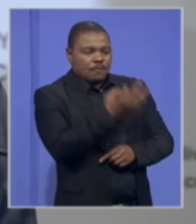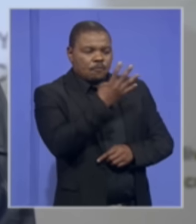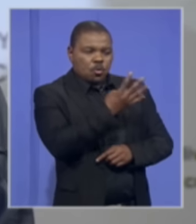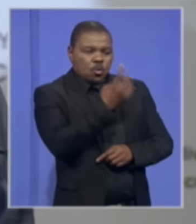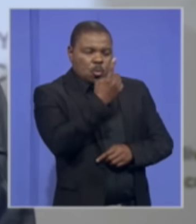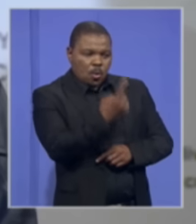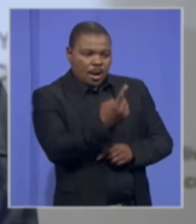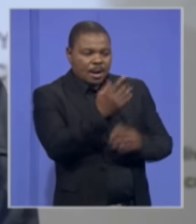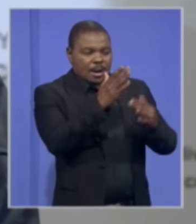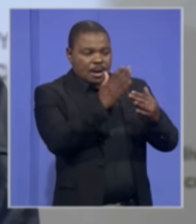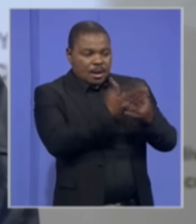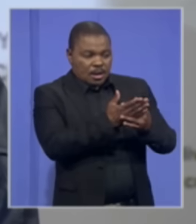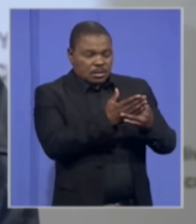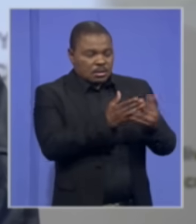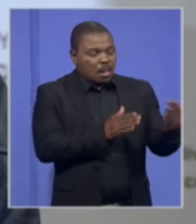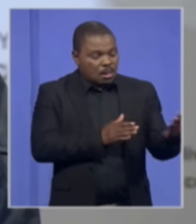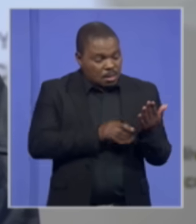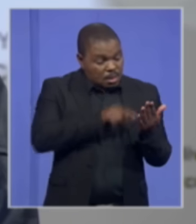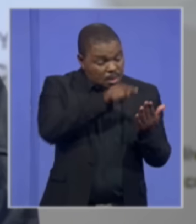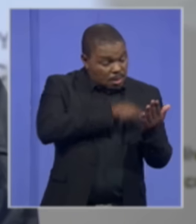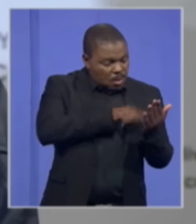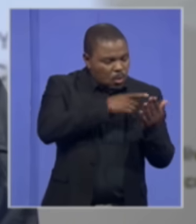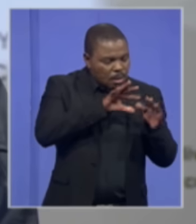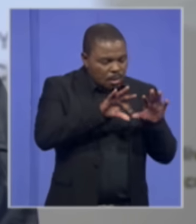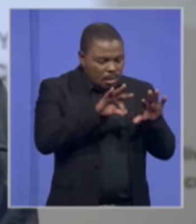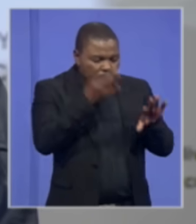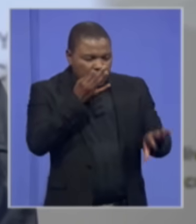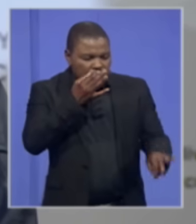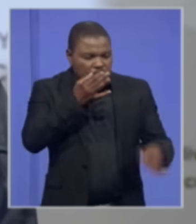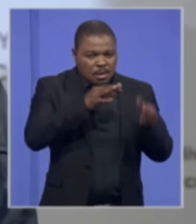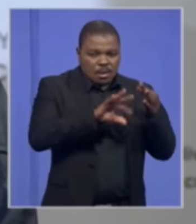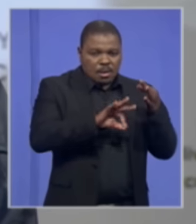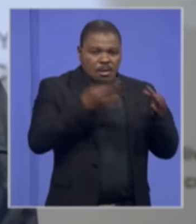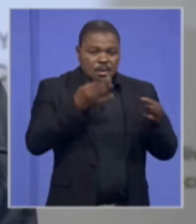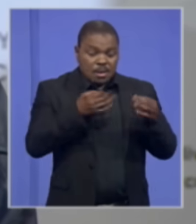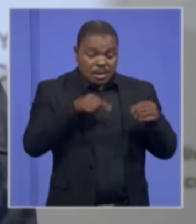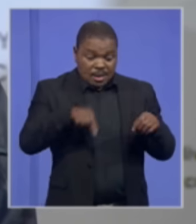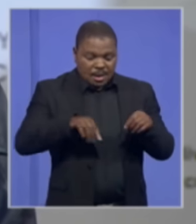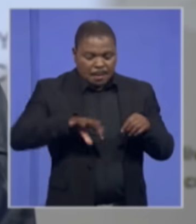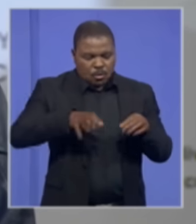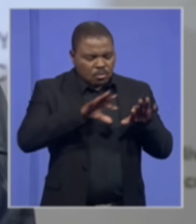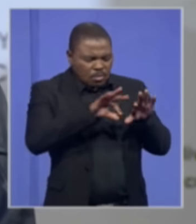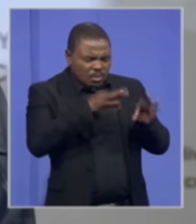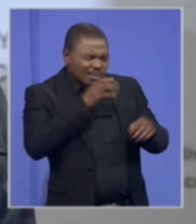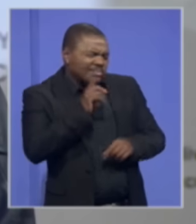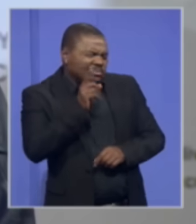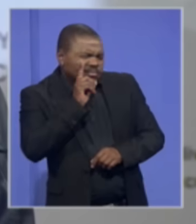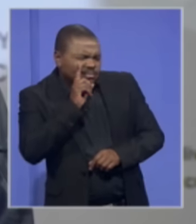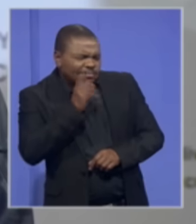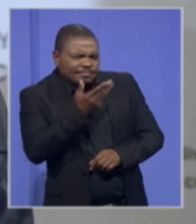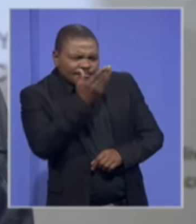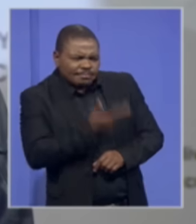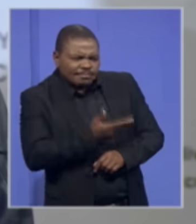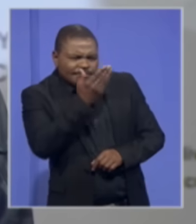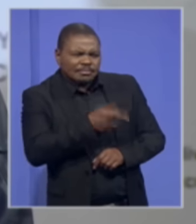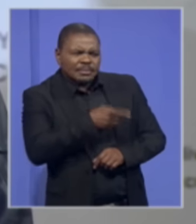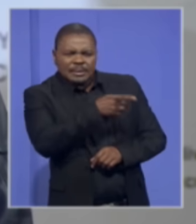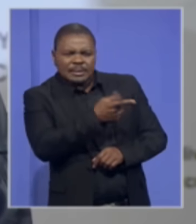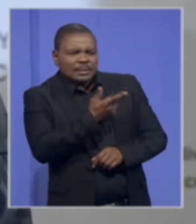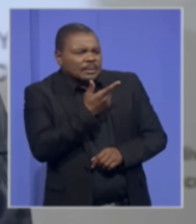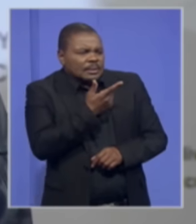2,341 cases, which were analyzed by the province to determine the circumstances and causative factors